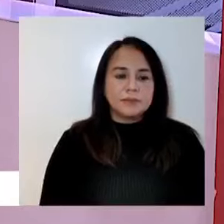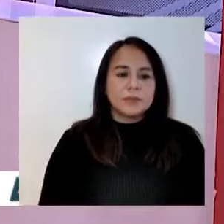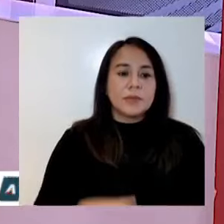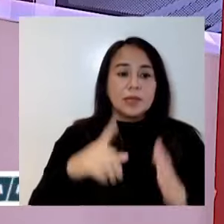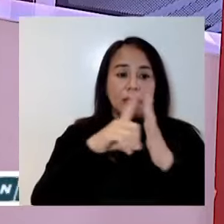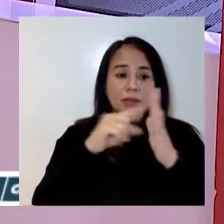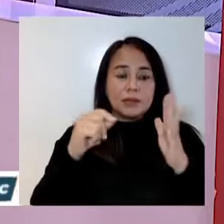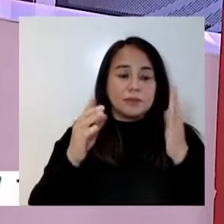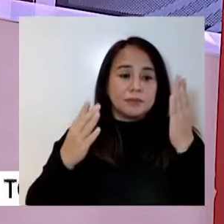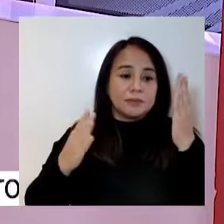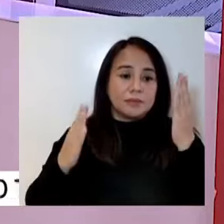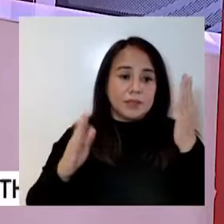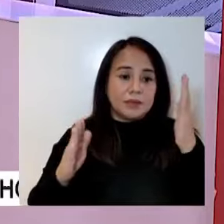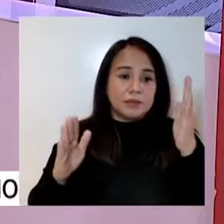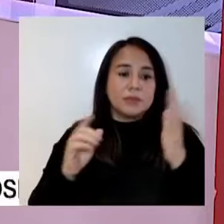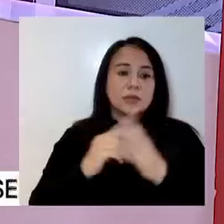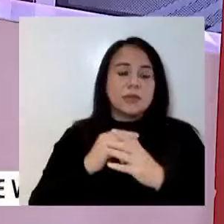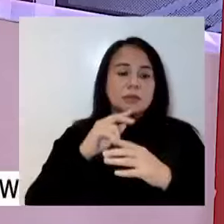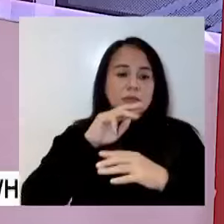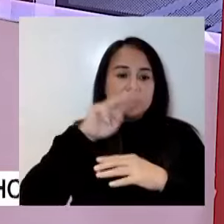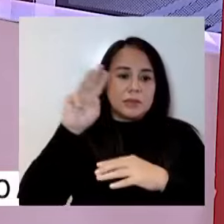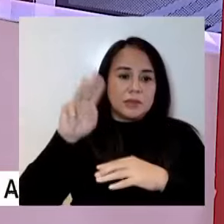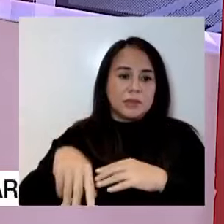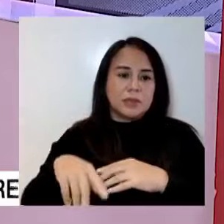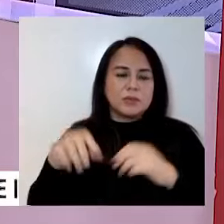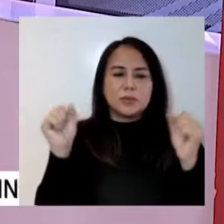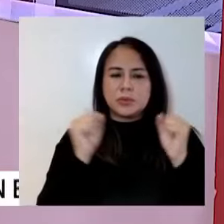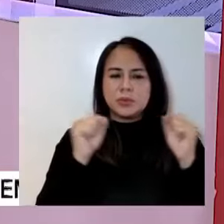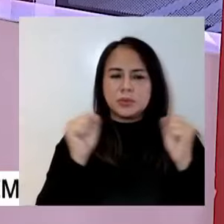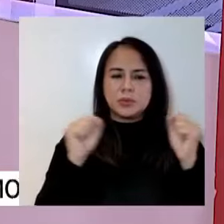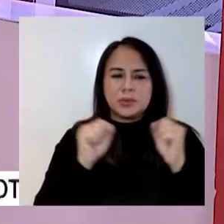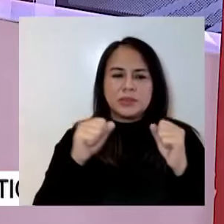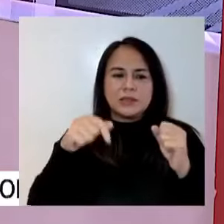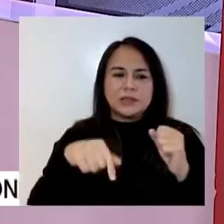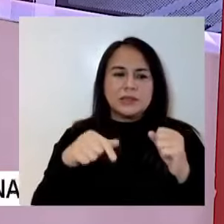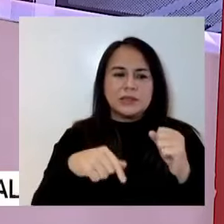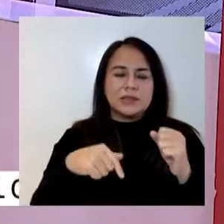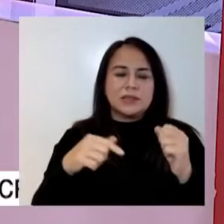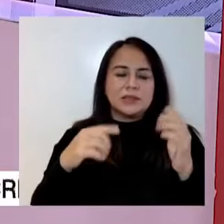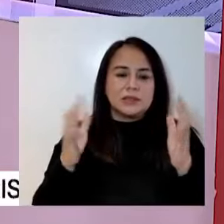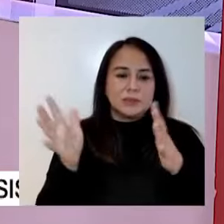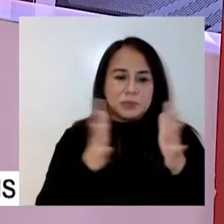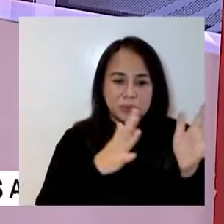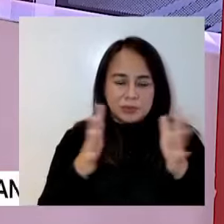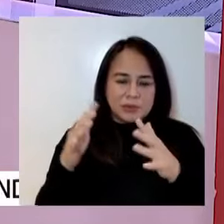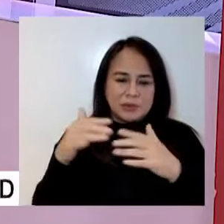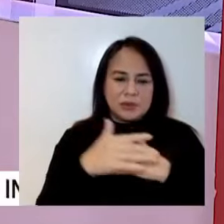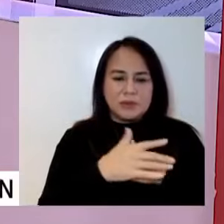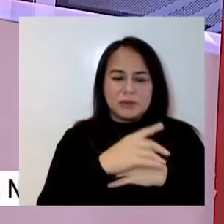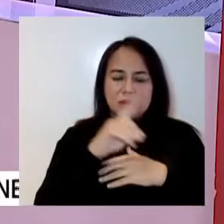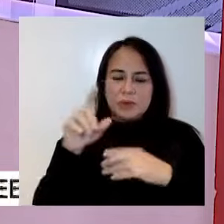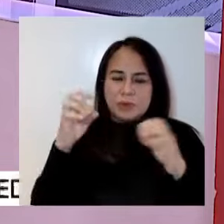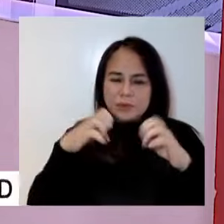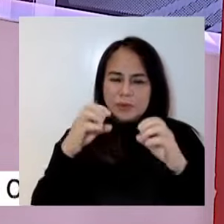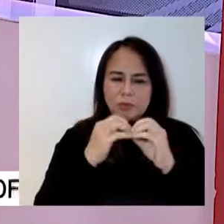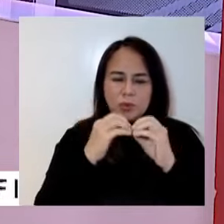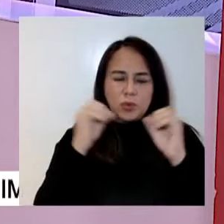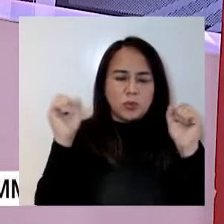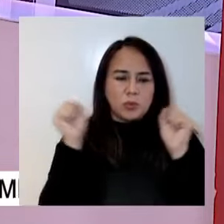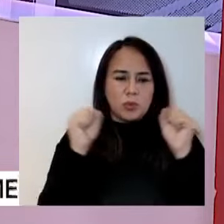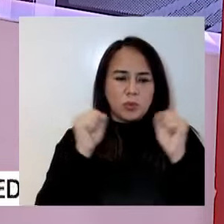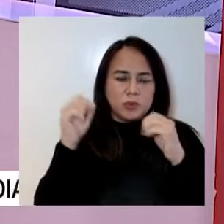Benguet Province and Metro Manila logged their lowest temperatures yet for this Amihan season. Now, here's a question. Should we expect more cold days ahead?